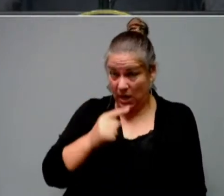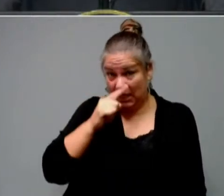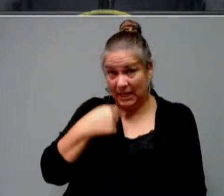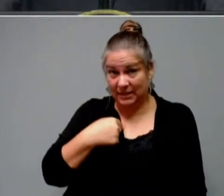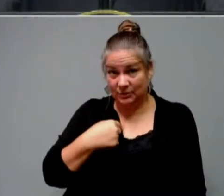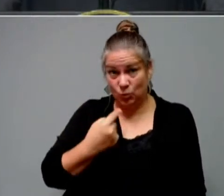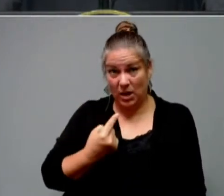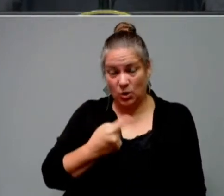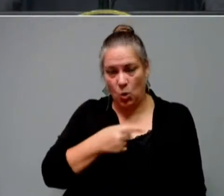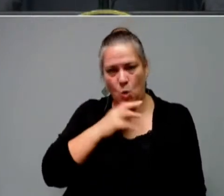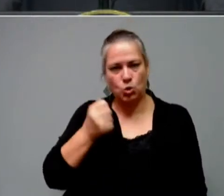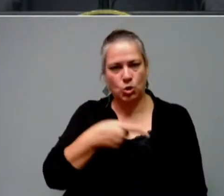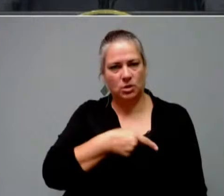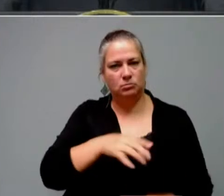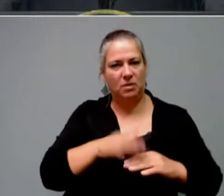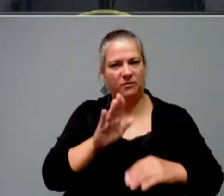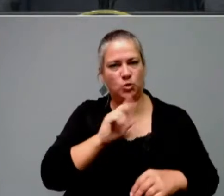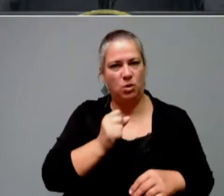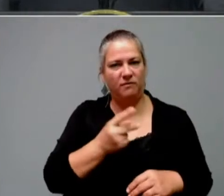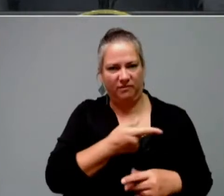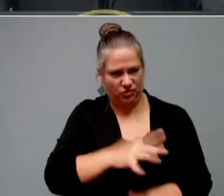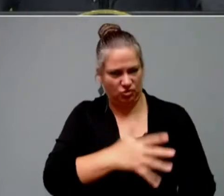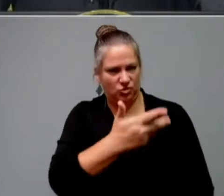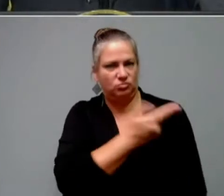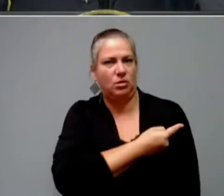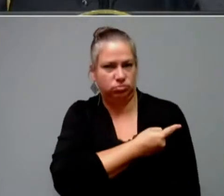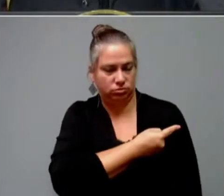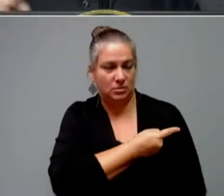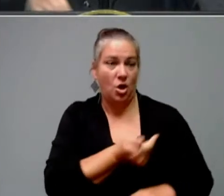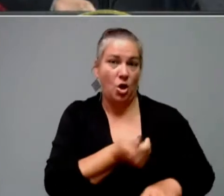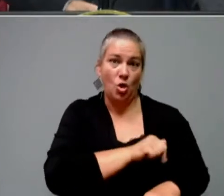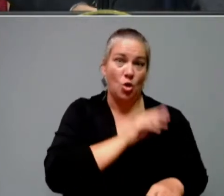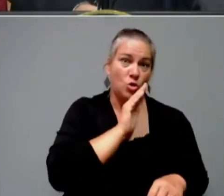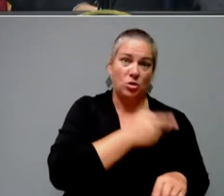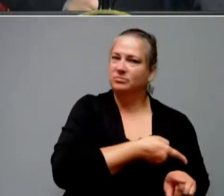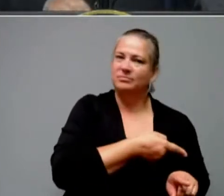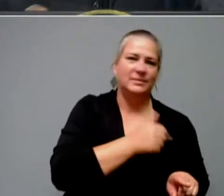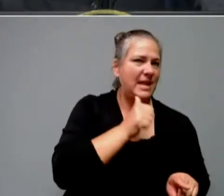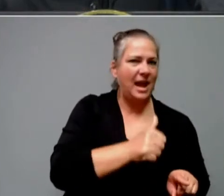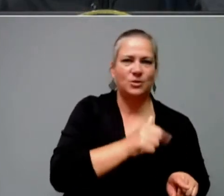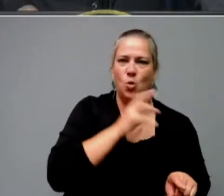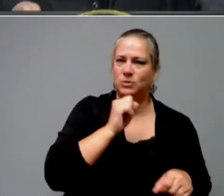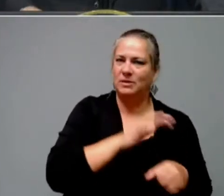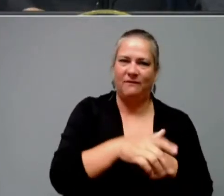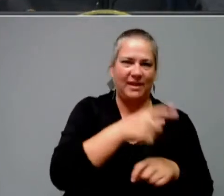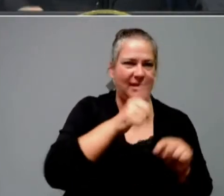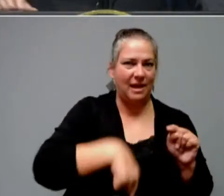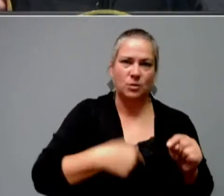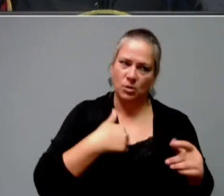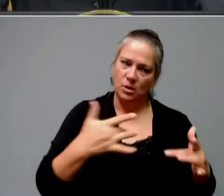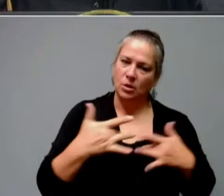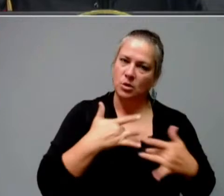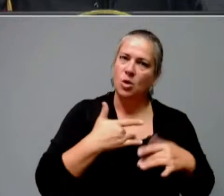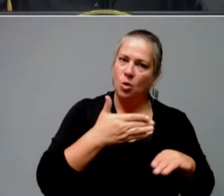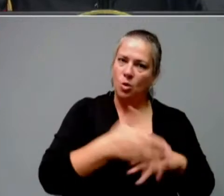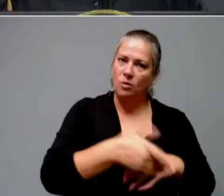and has been, and Brittany and I have one that's not. And we worry about that, certainly. And that's